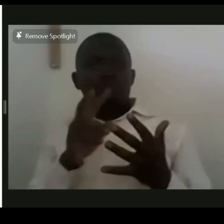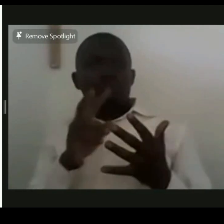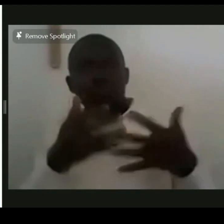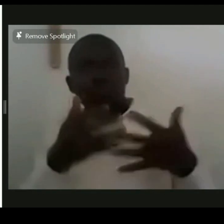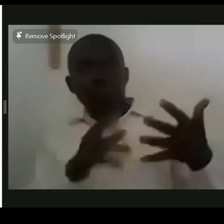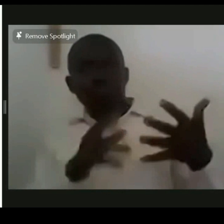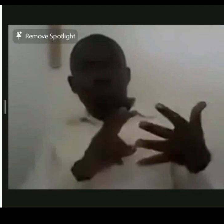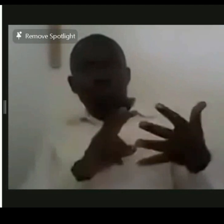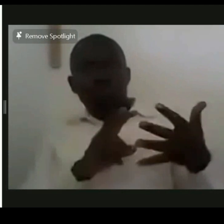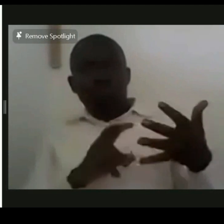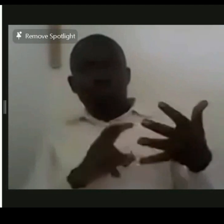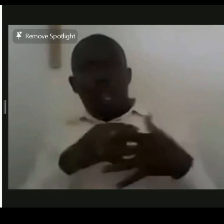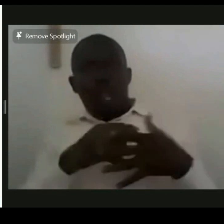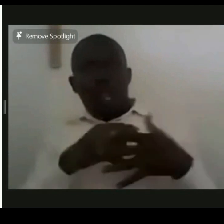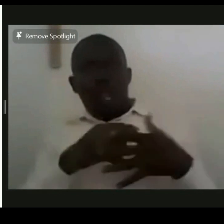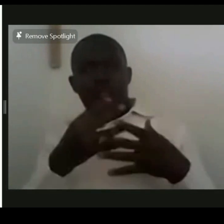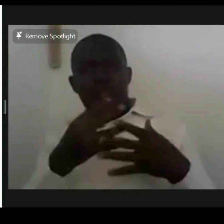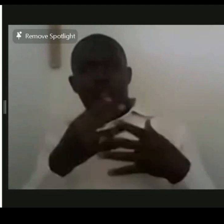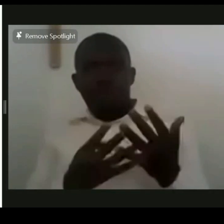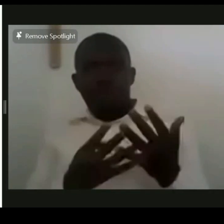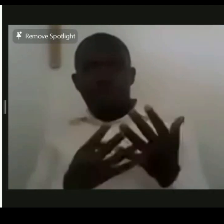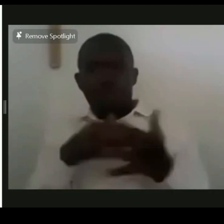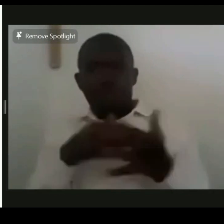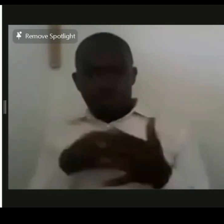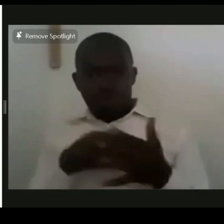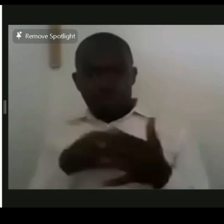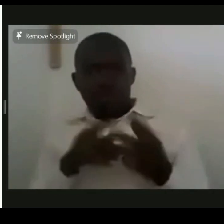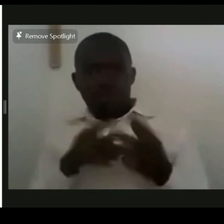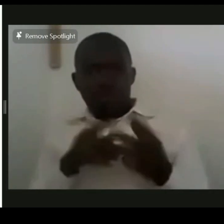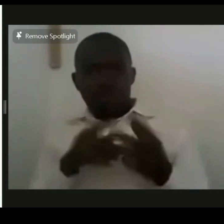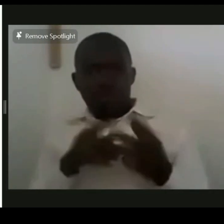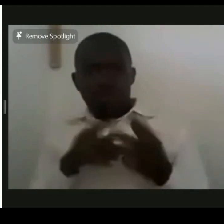impairments, chronic conditions and mental health